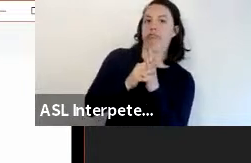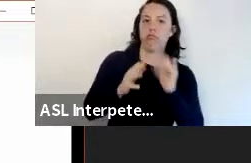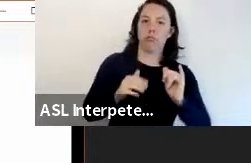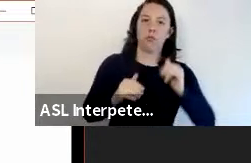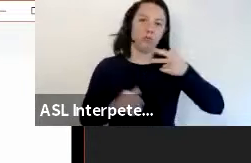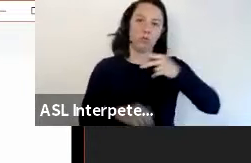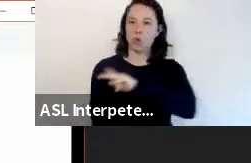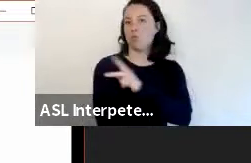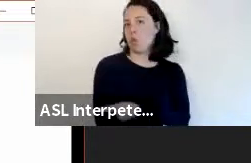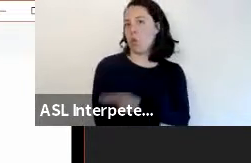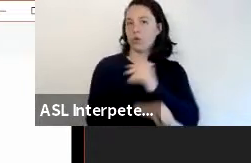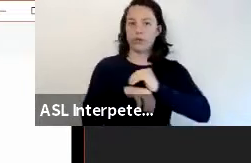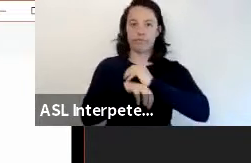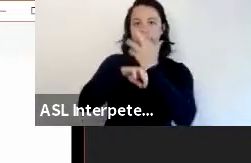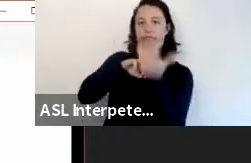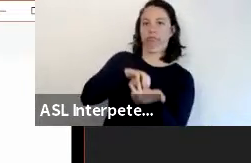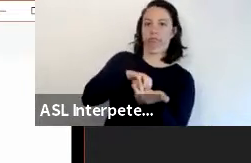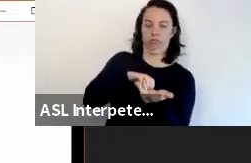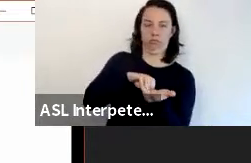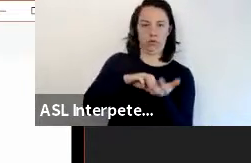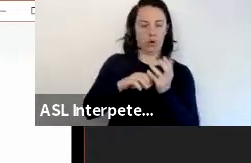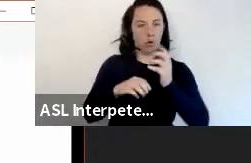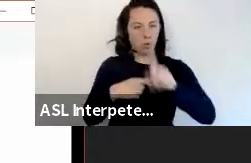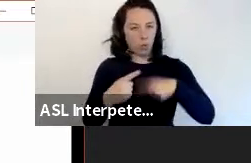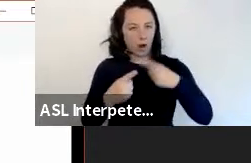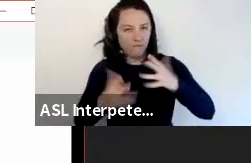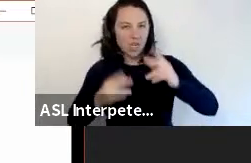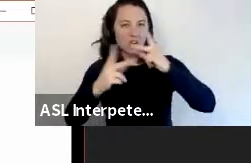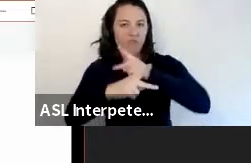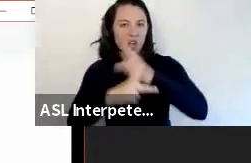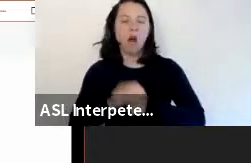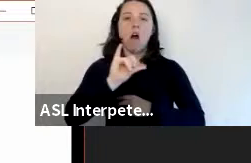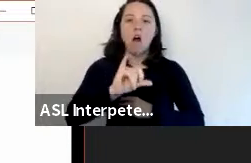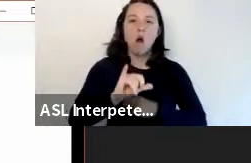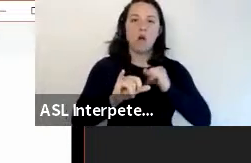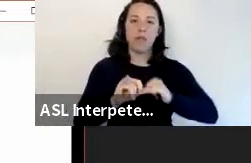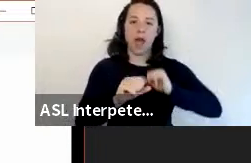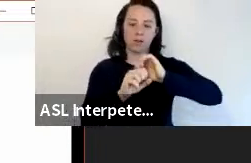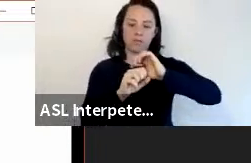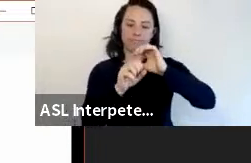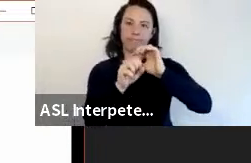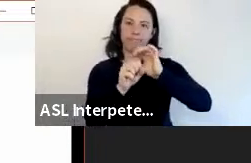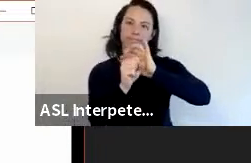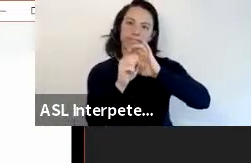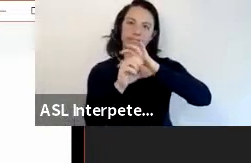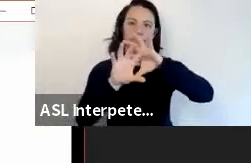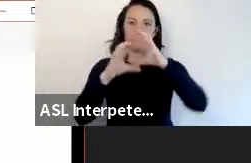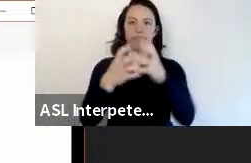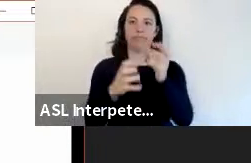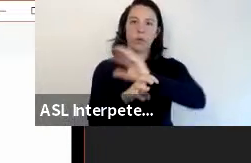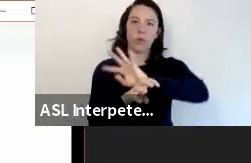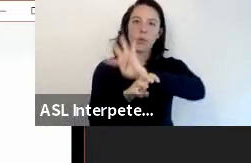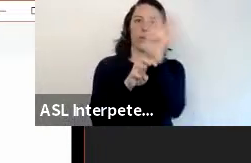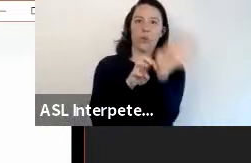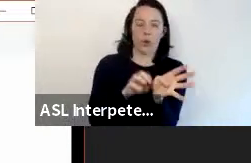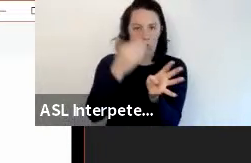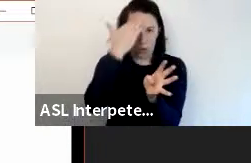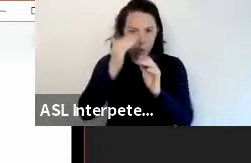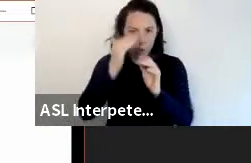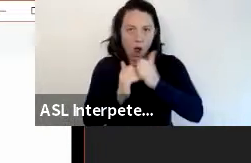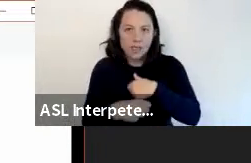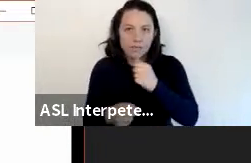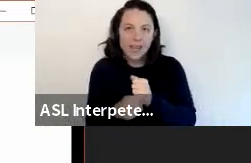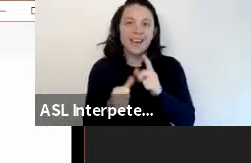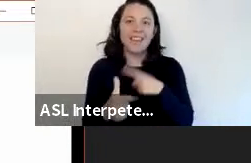proteins. Once they did that, they isolated that mRNA and made a vehicle,